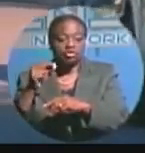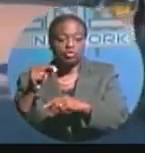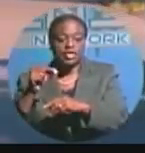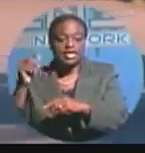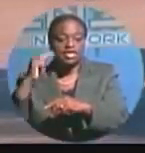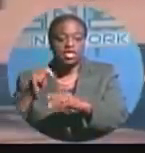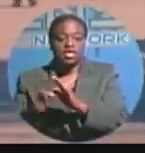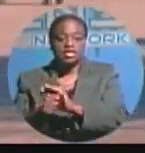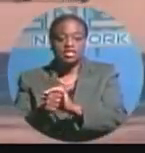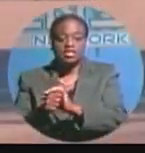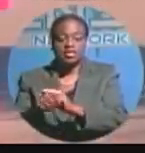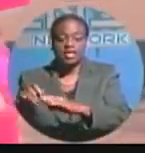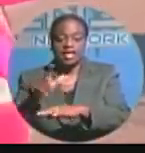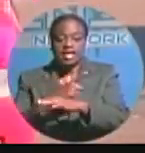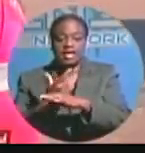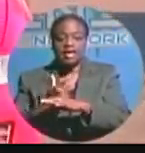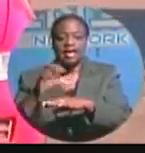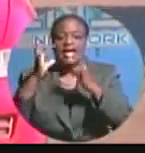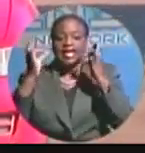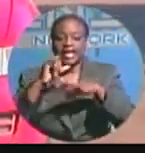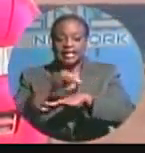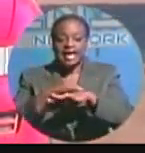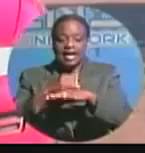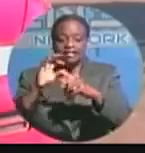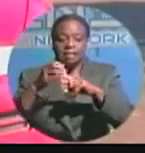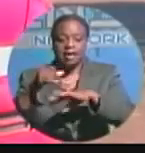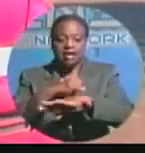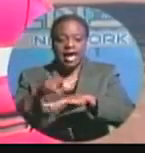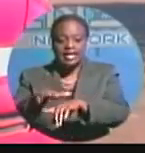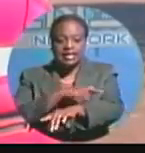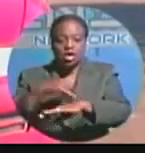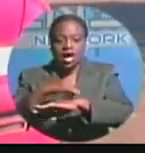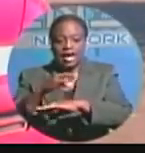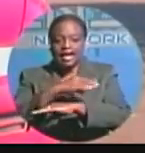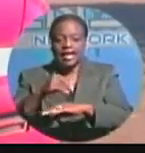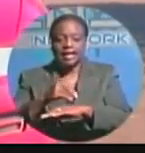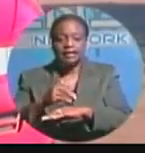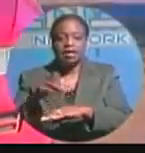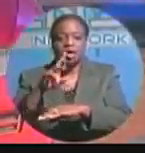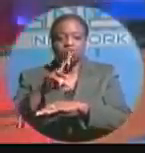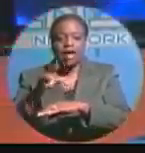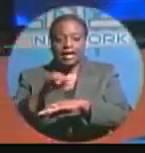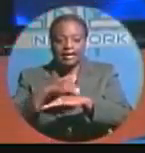Cat Island, Great Harbor Key, the Barrie Islands, Long Island, and Ragged Island.